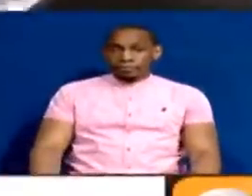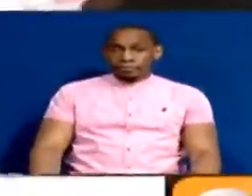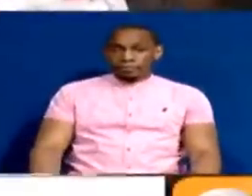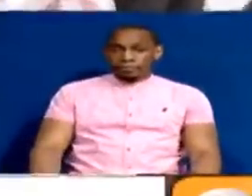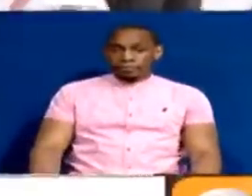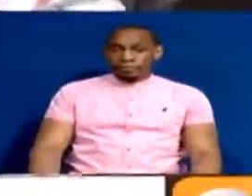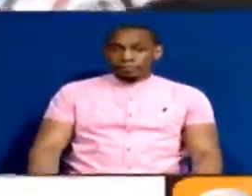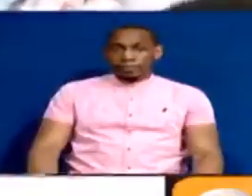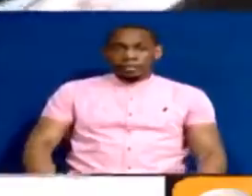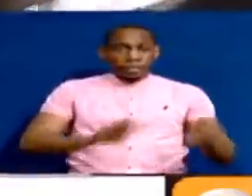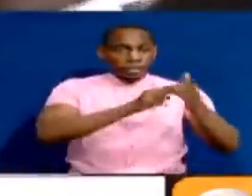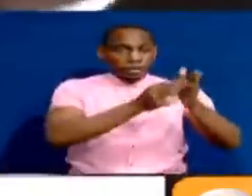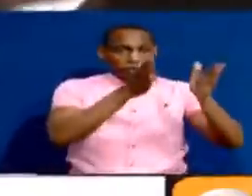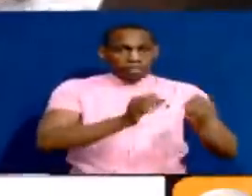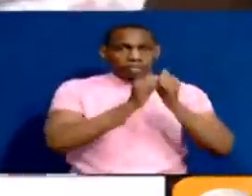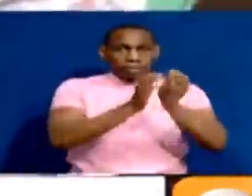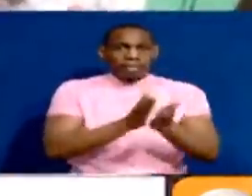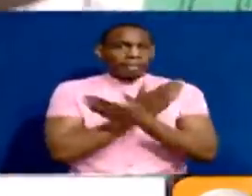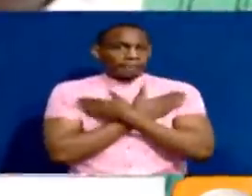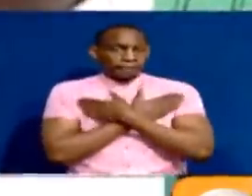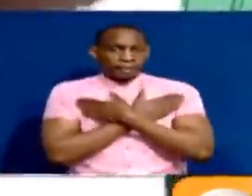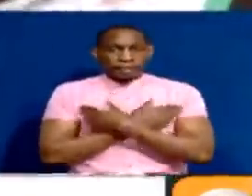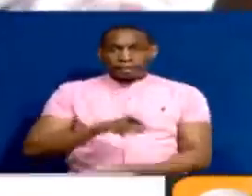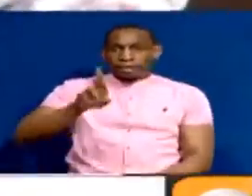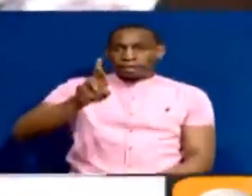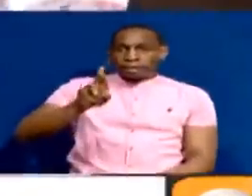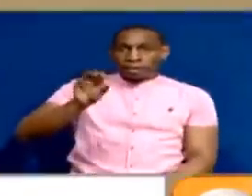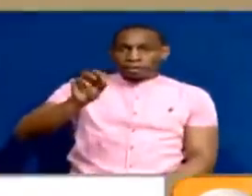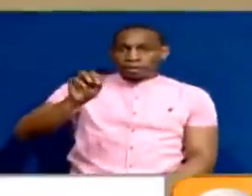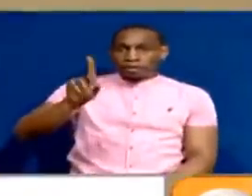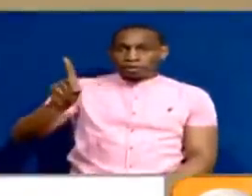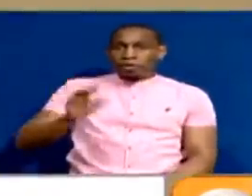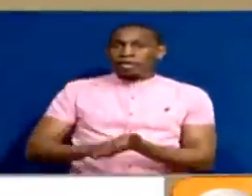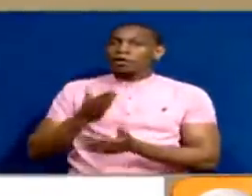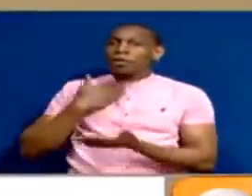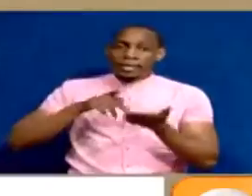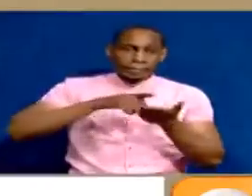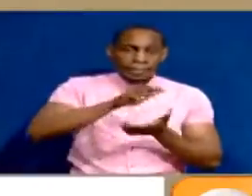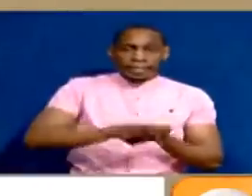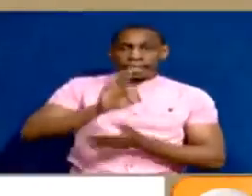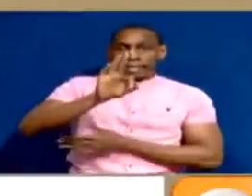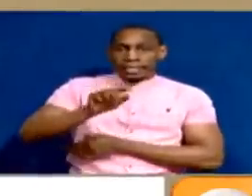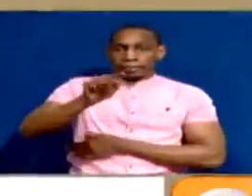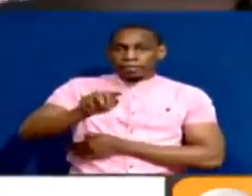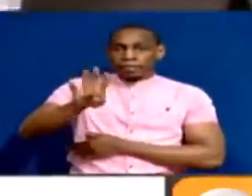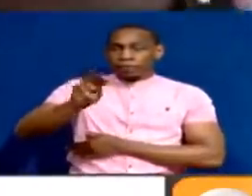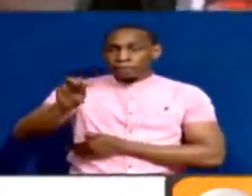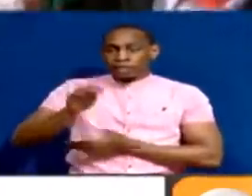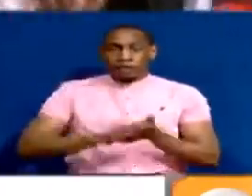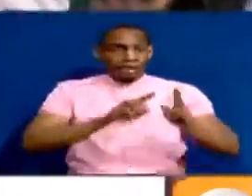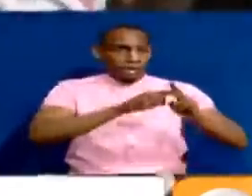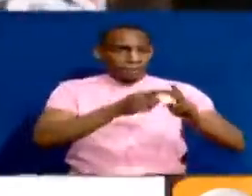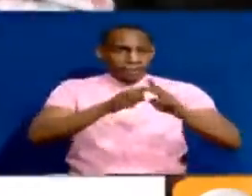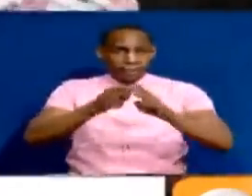Steve K, as he is popularly known, together with his colleague Ronald Graham Wafula, are demanding a payment of 3.4 million shillings for